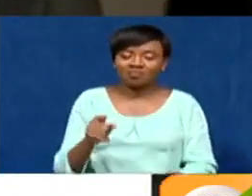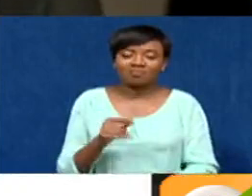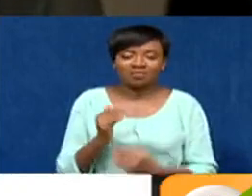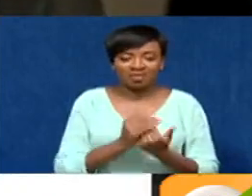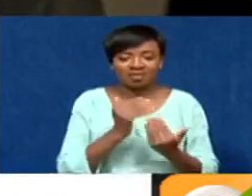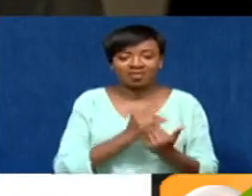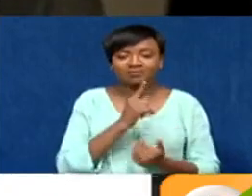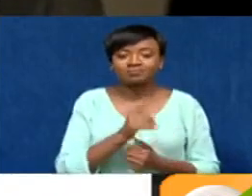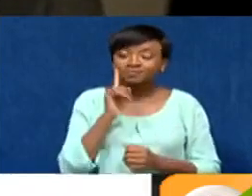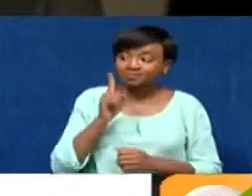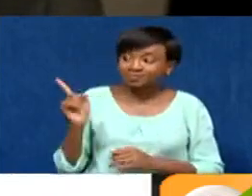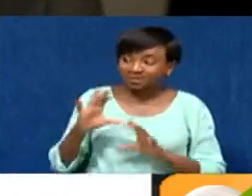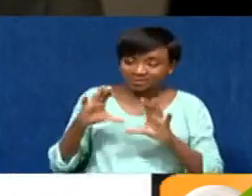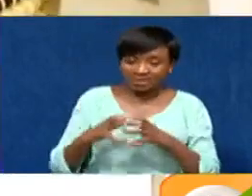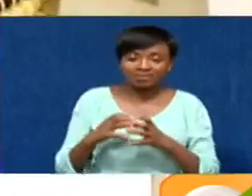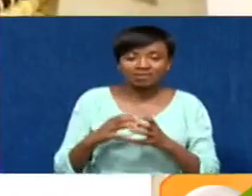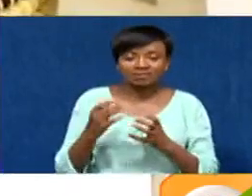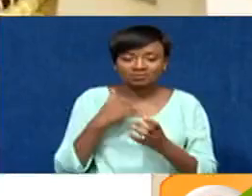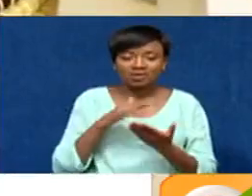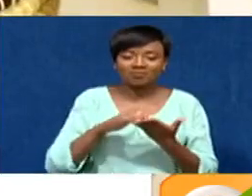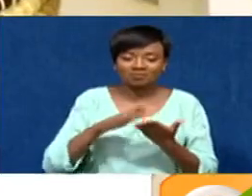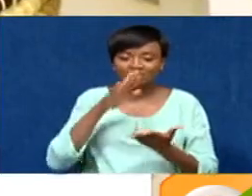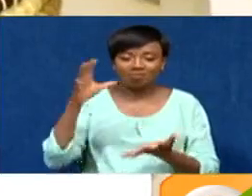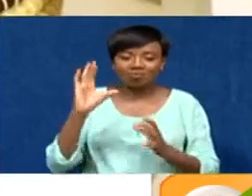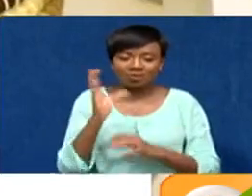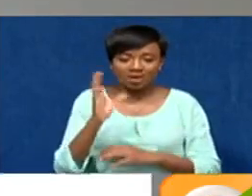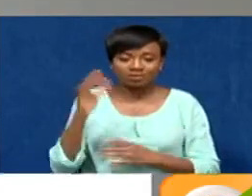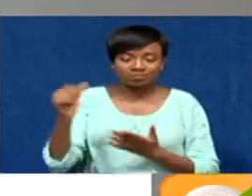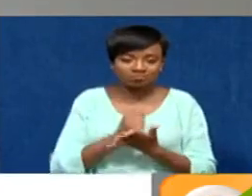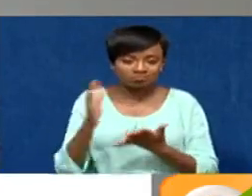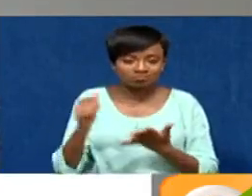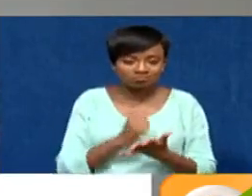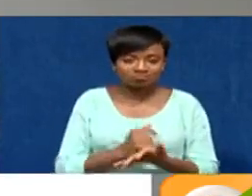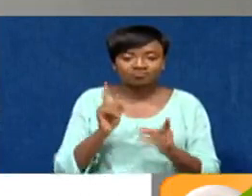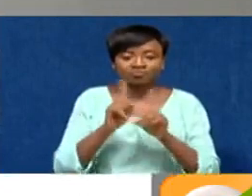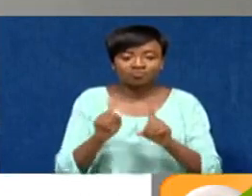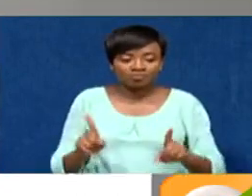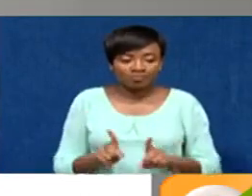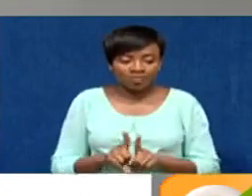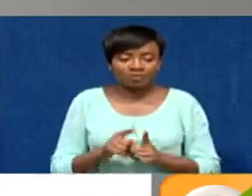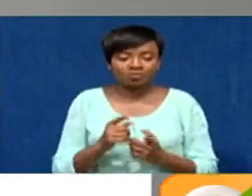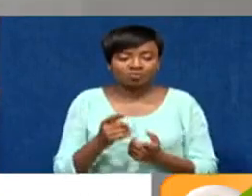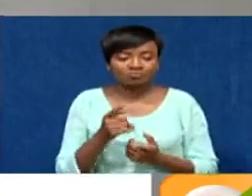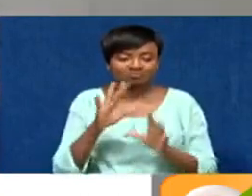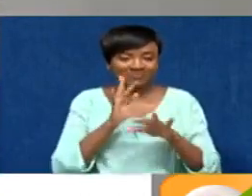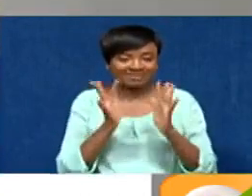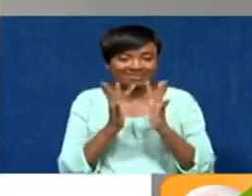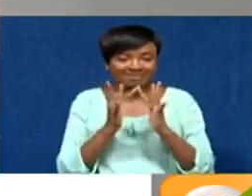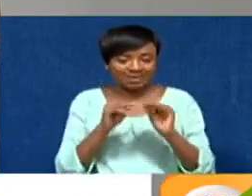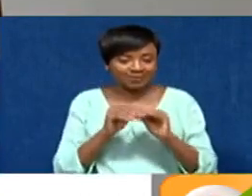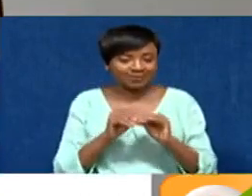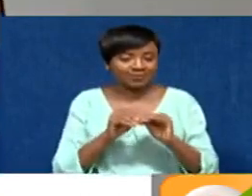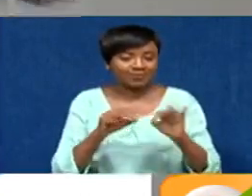Waza Wazi has managed to reach more clients through referrals and an impressive presence on social media such